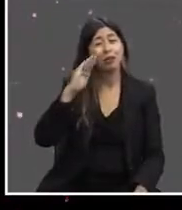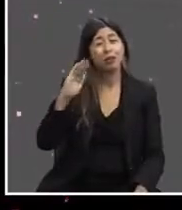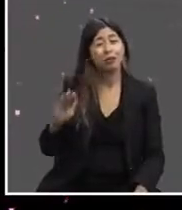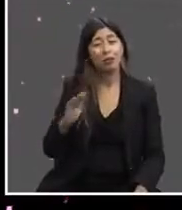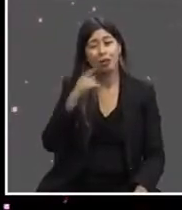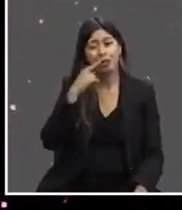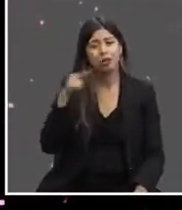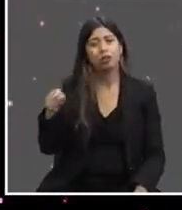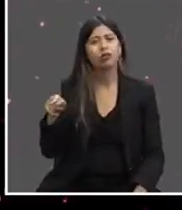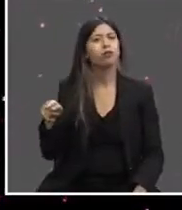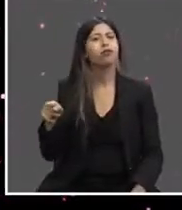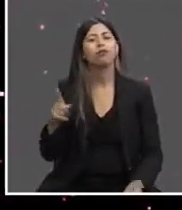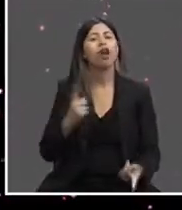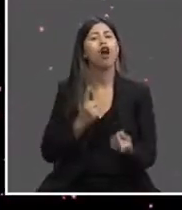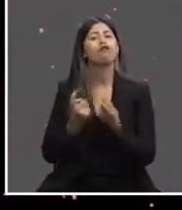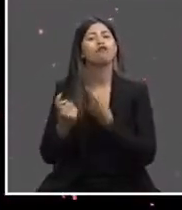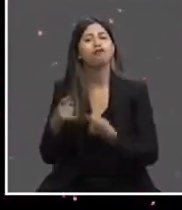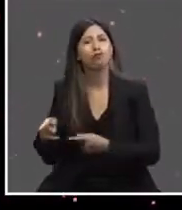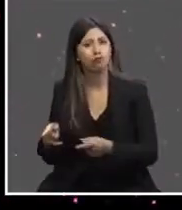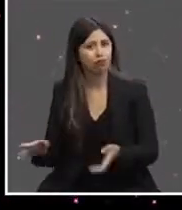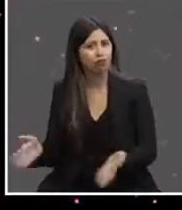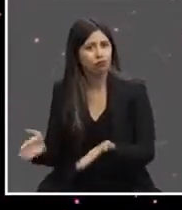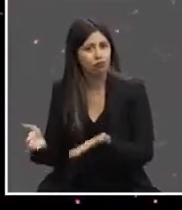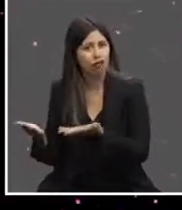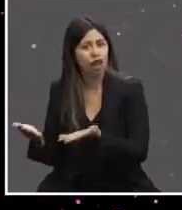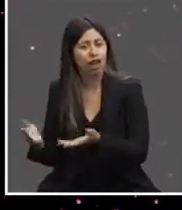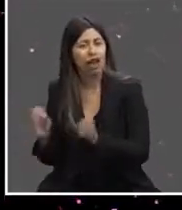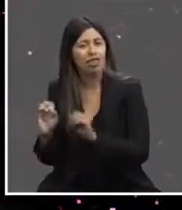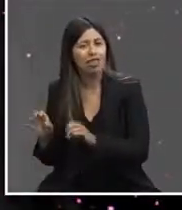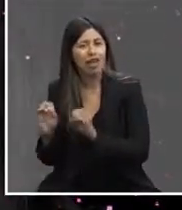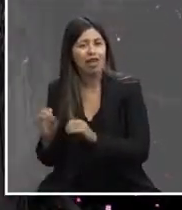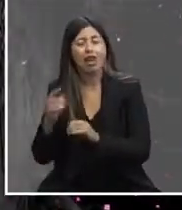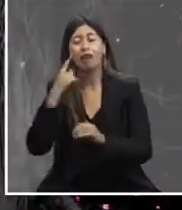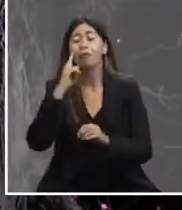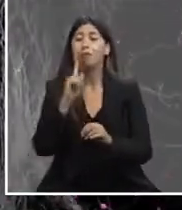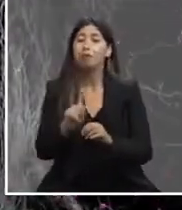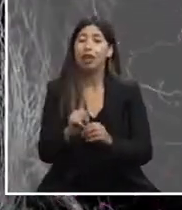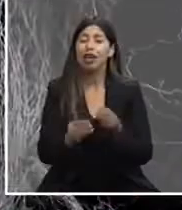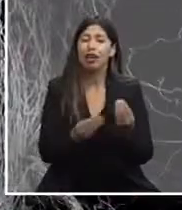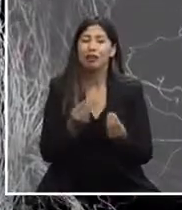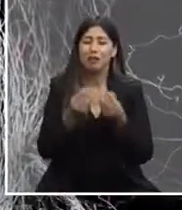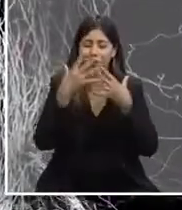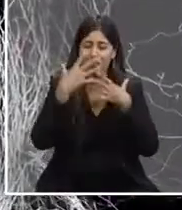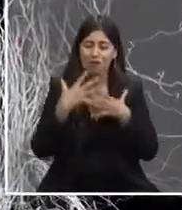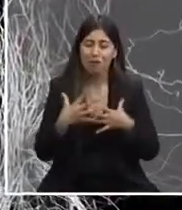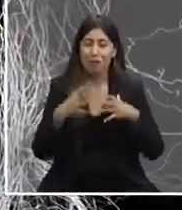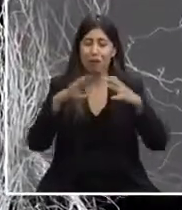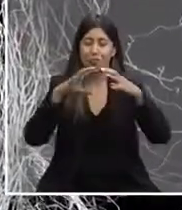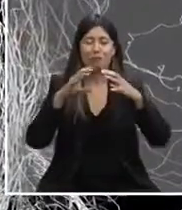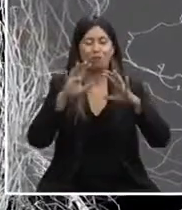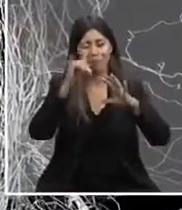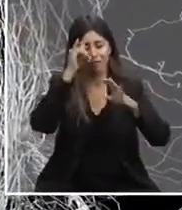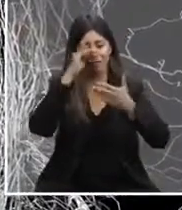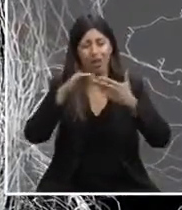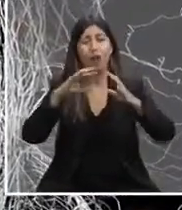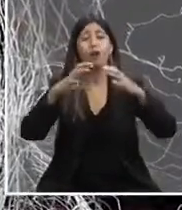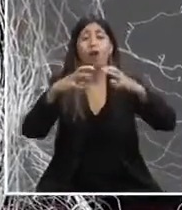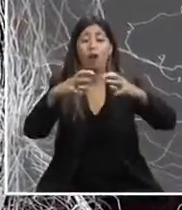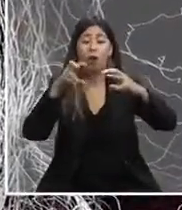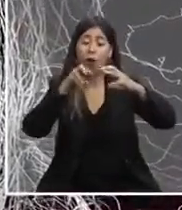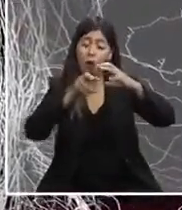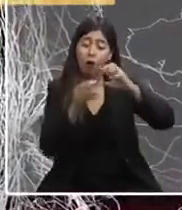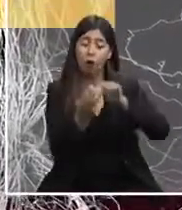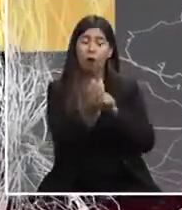But the good news is that the striatum can be rewired. All it takes is a new social discourse. The admired